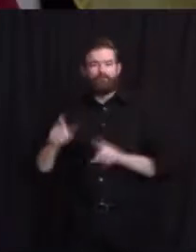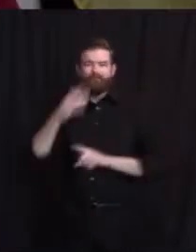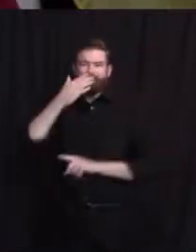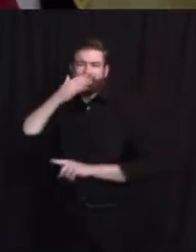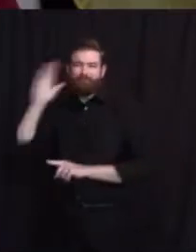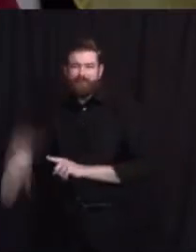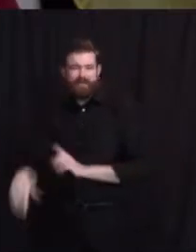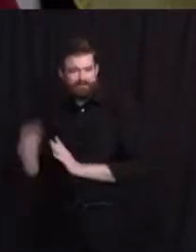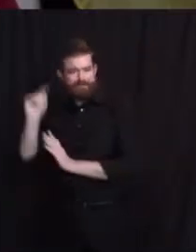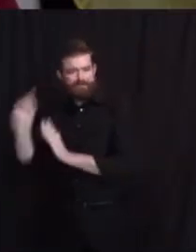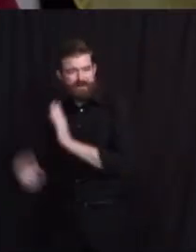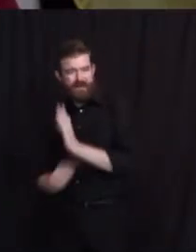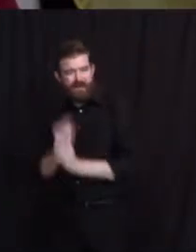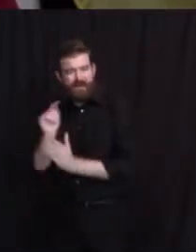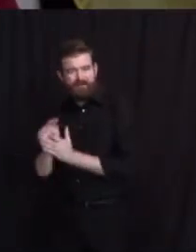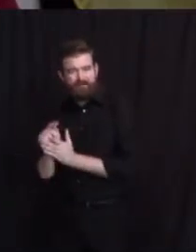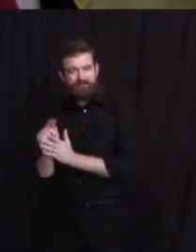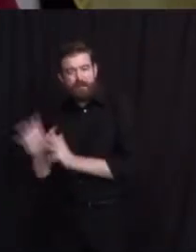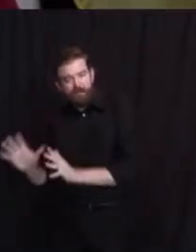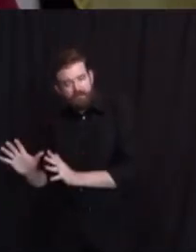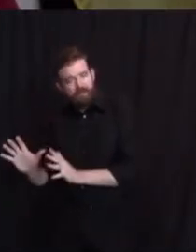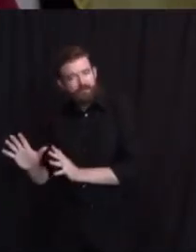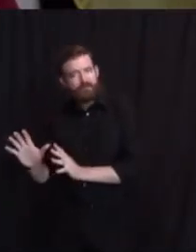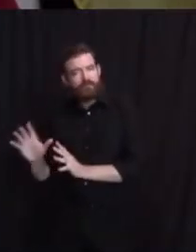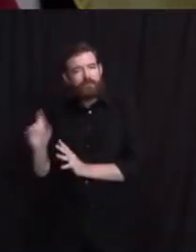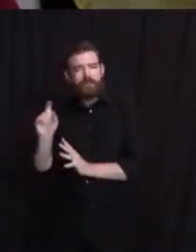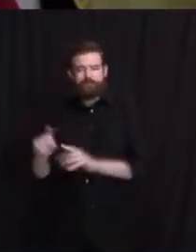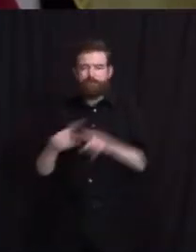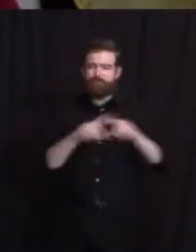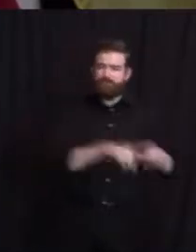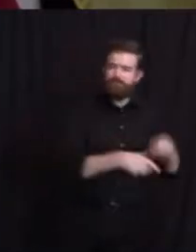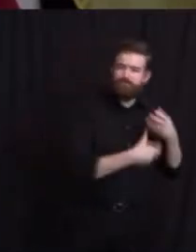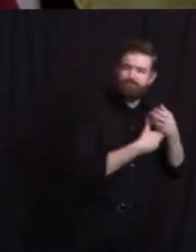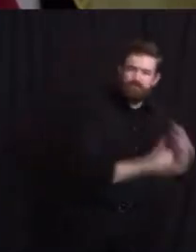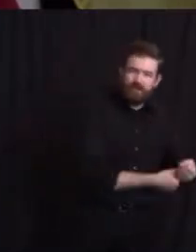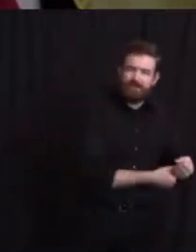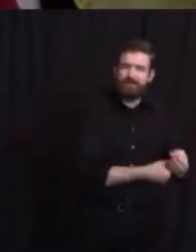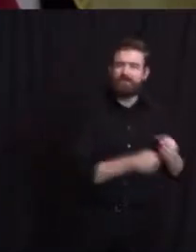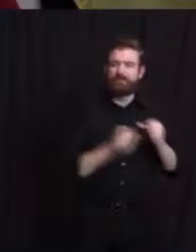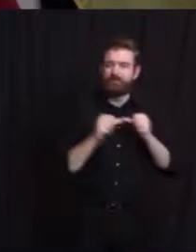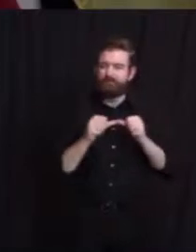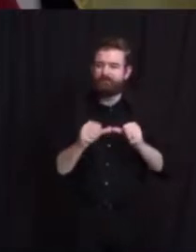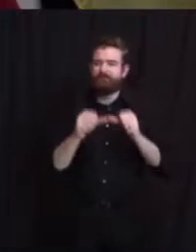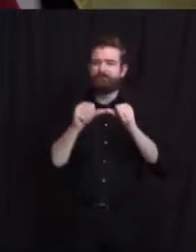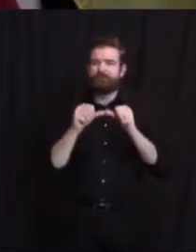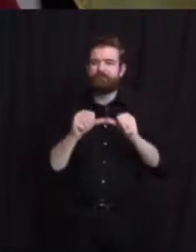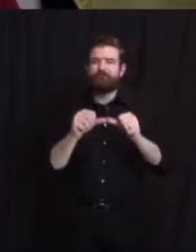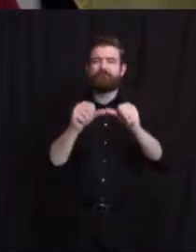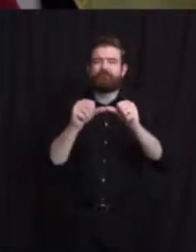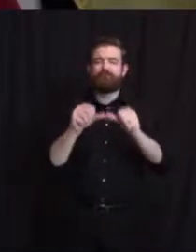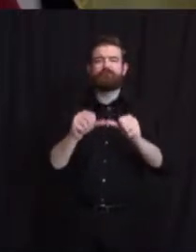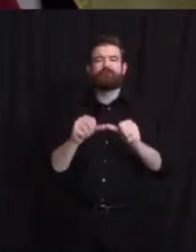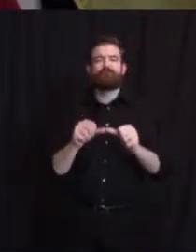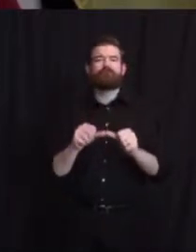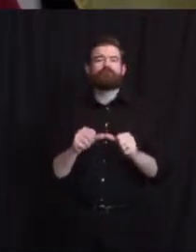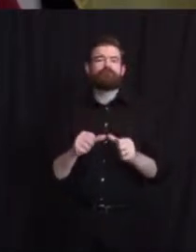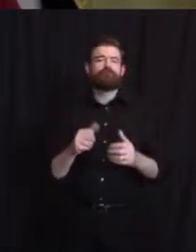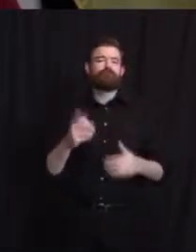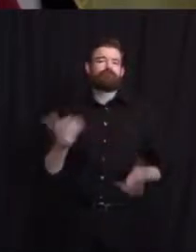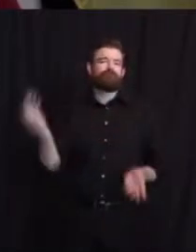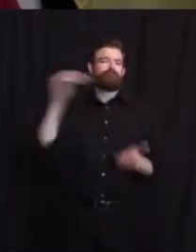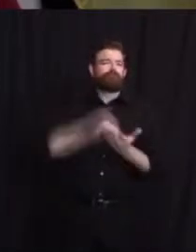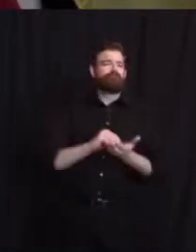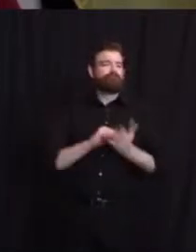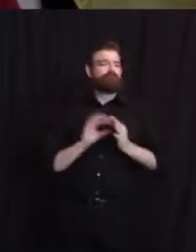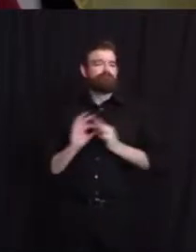lock arms so we can foster trust, maintain it, and really rebuild it where it's been completely diminished. And to